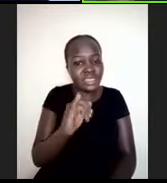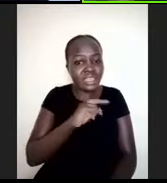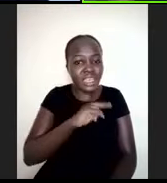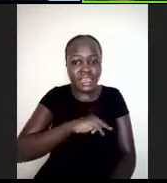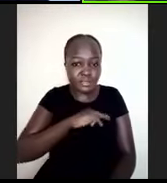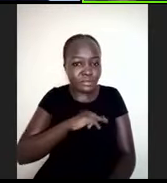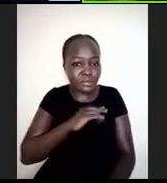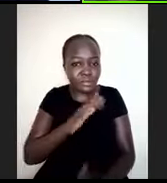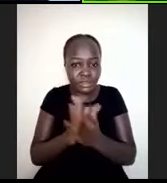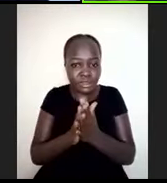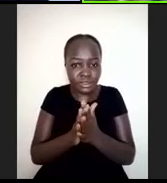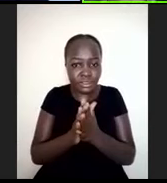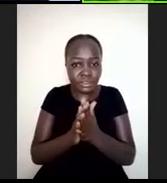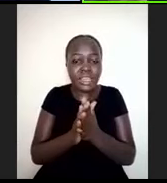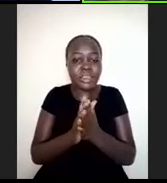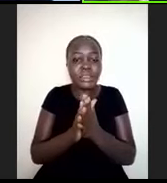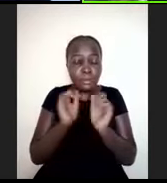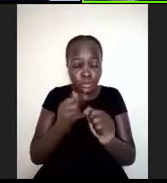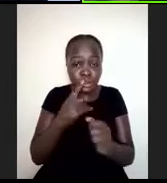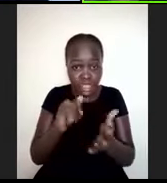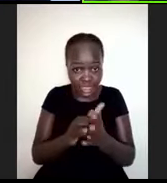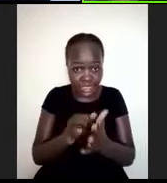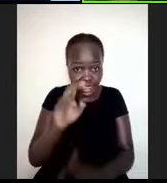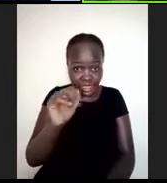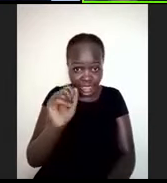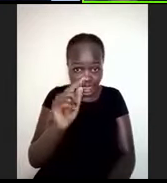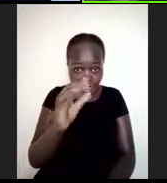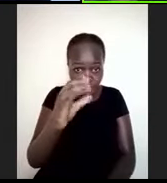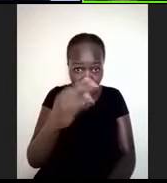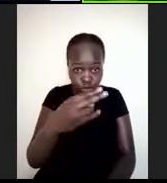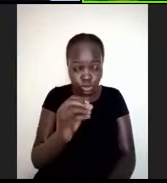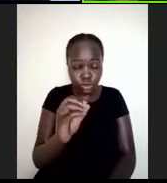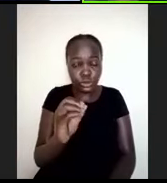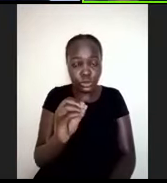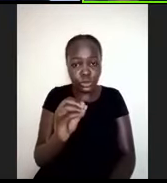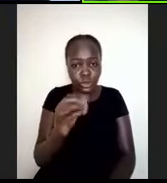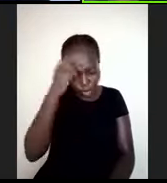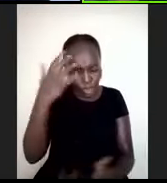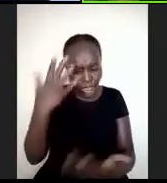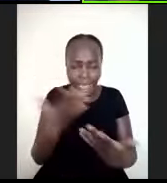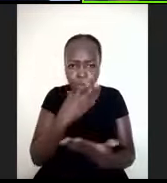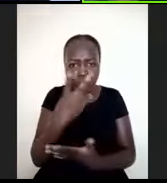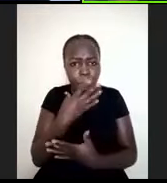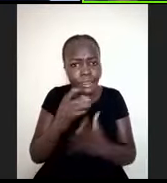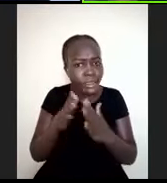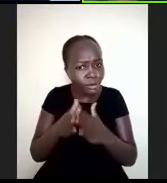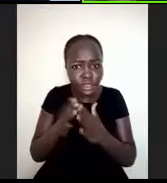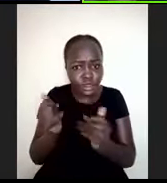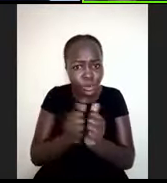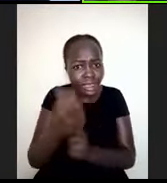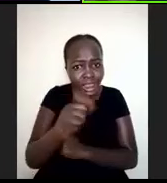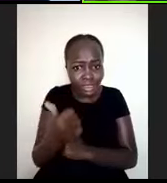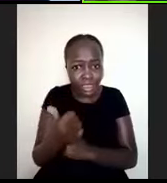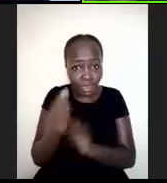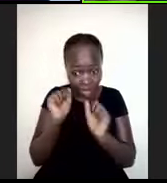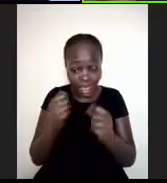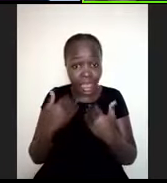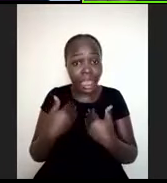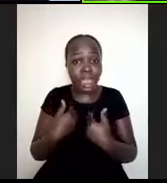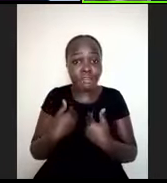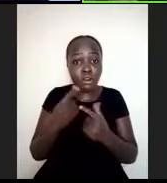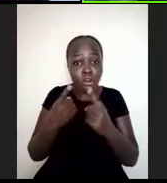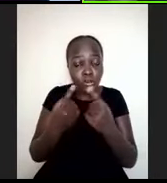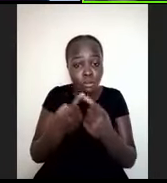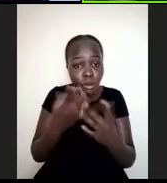is unnatural. Because how do two men have sex with one another? Of course, they're going to have anal sex.